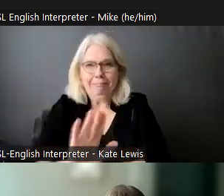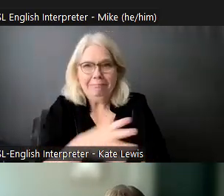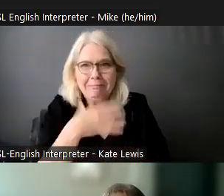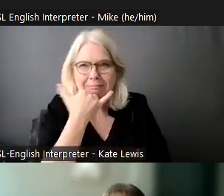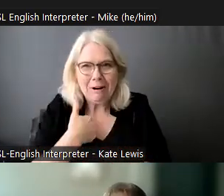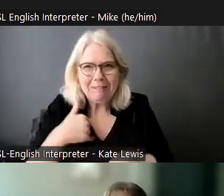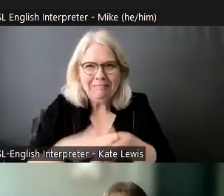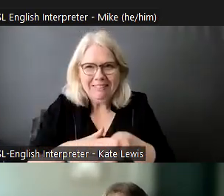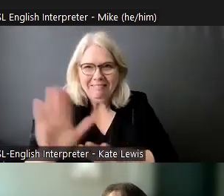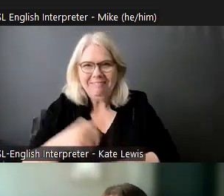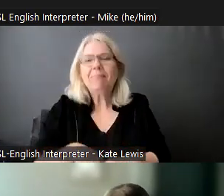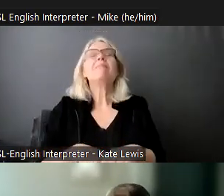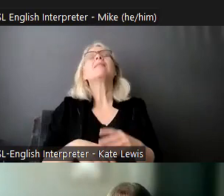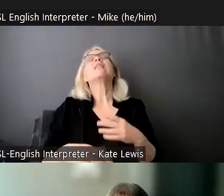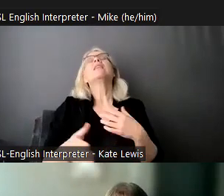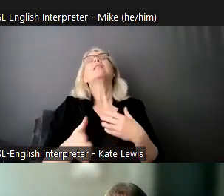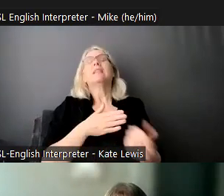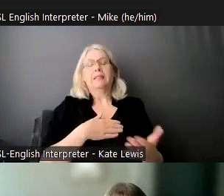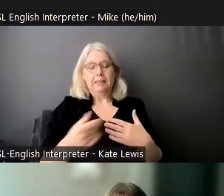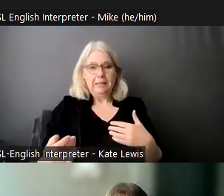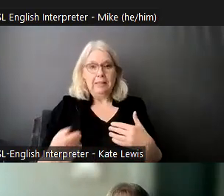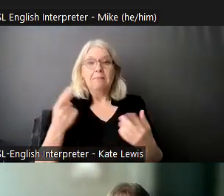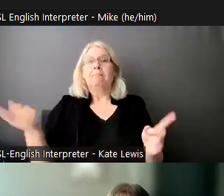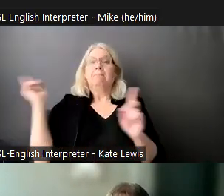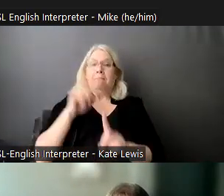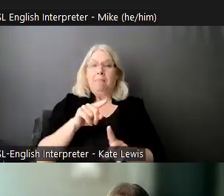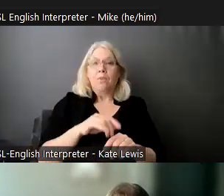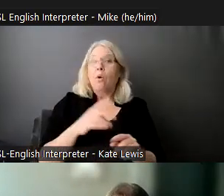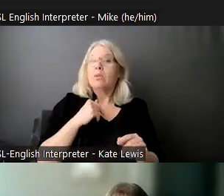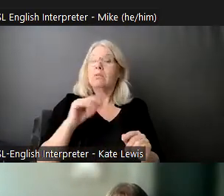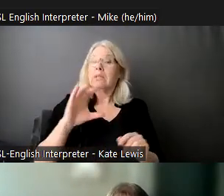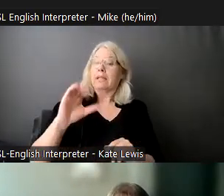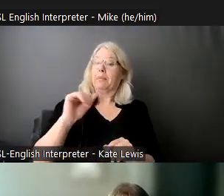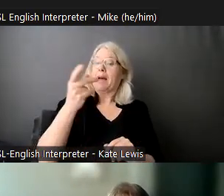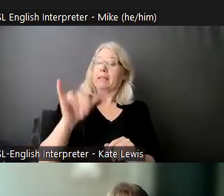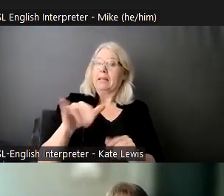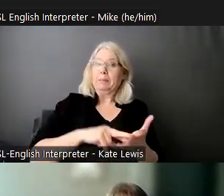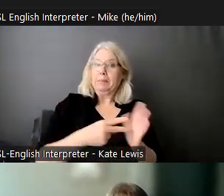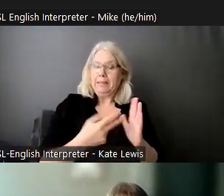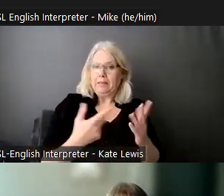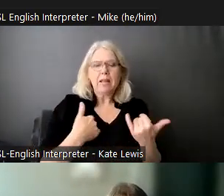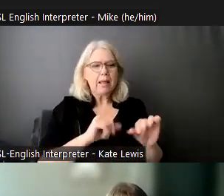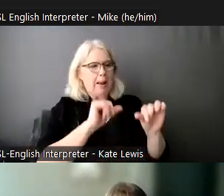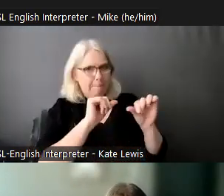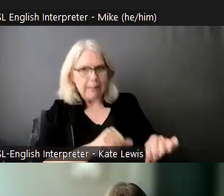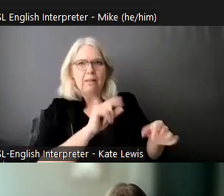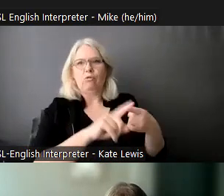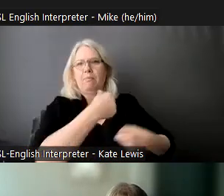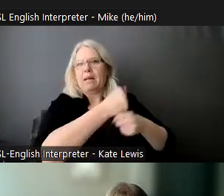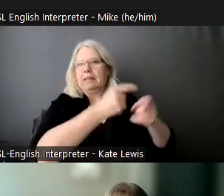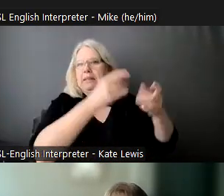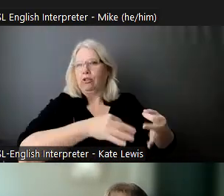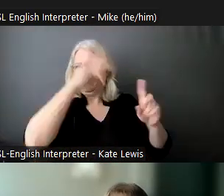All right. So what does capacity mean? So I already touched on this. So capacity in this context means the ability to make